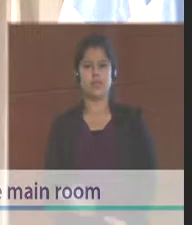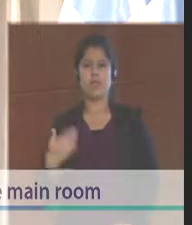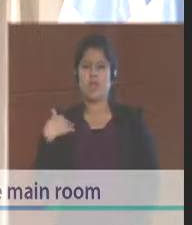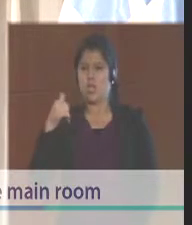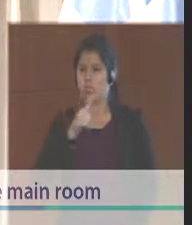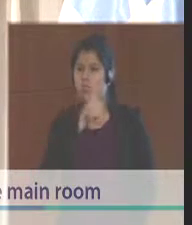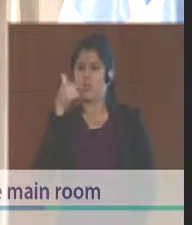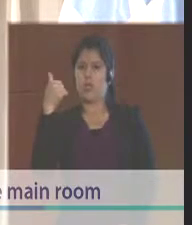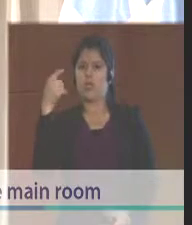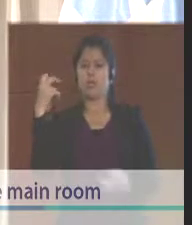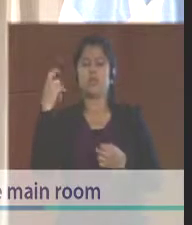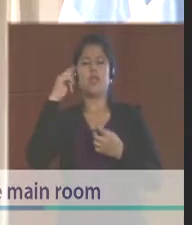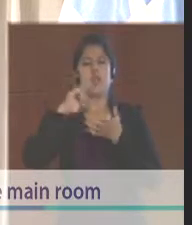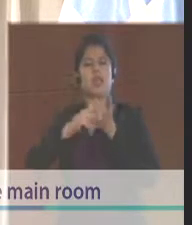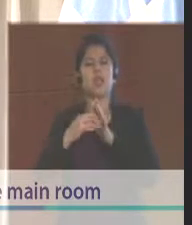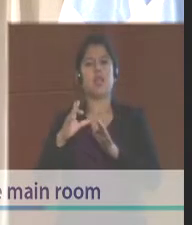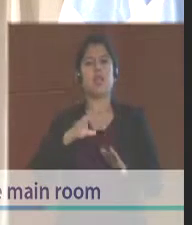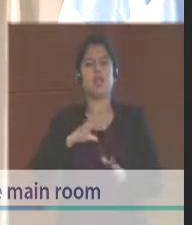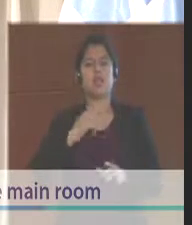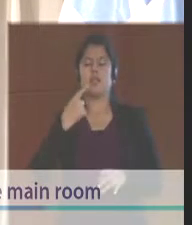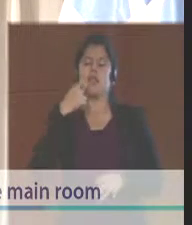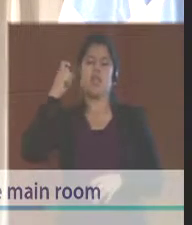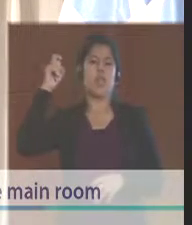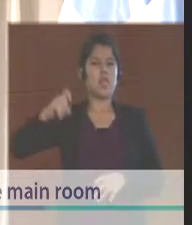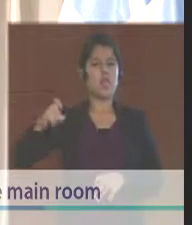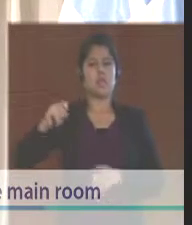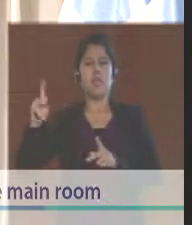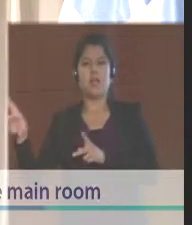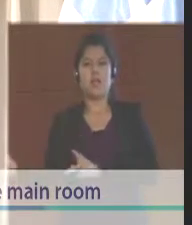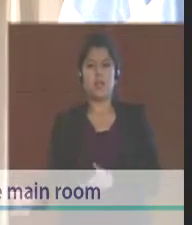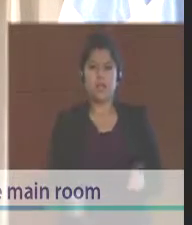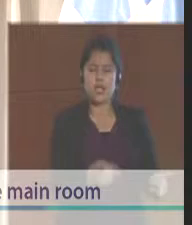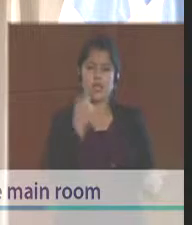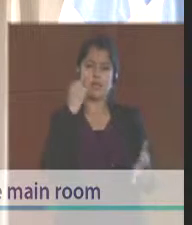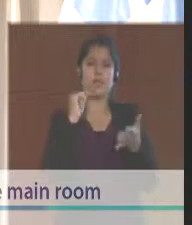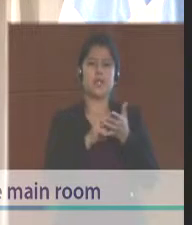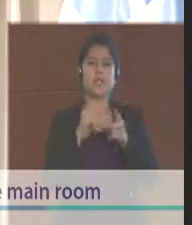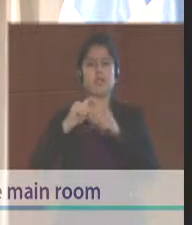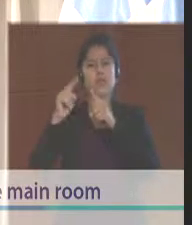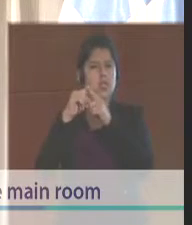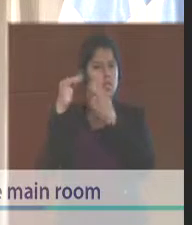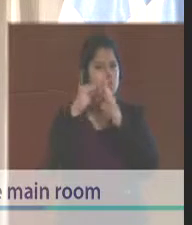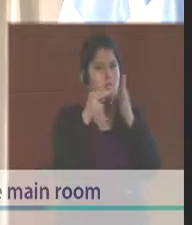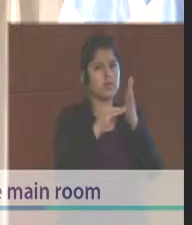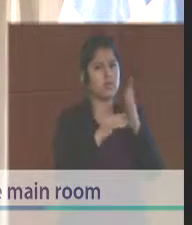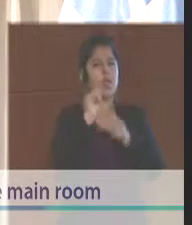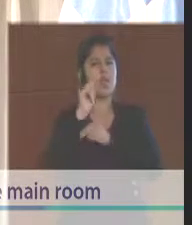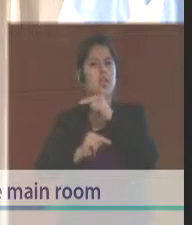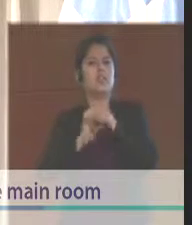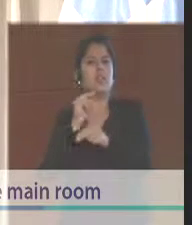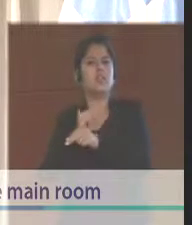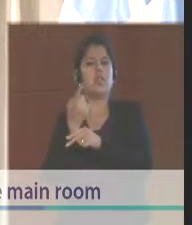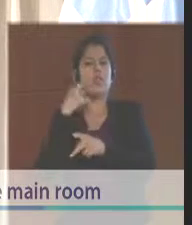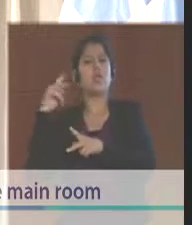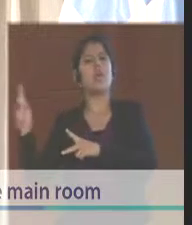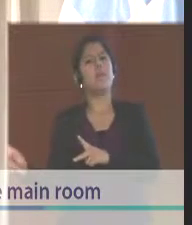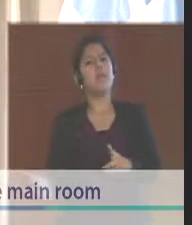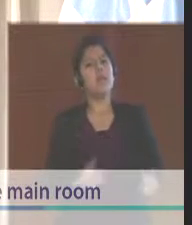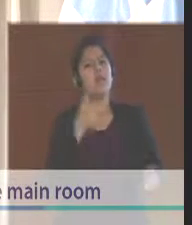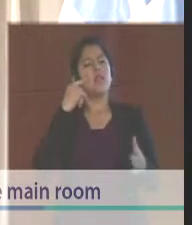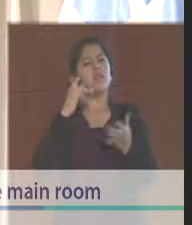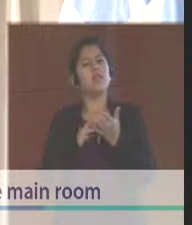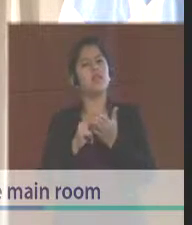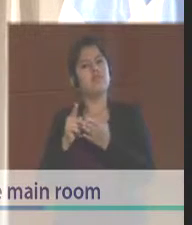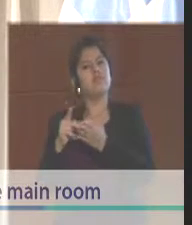the risk of disasters. There are some other challenges, and for example, the technical challenge. We have to move from